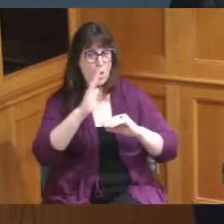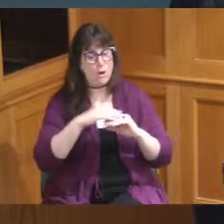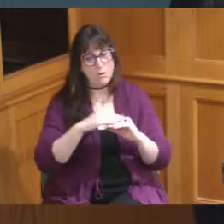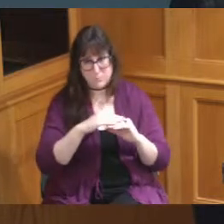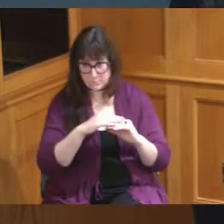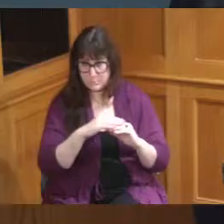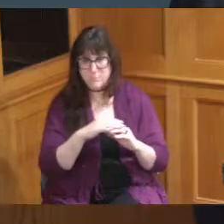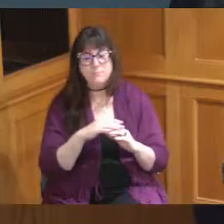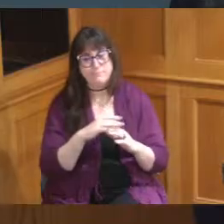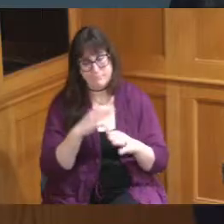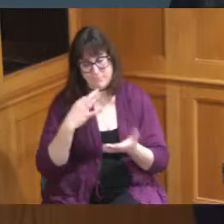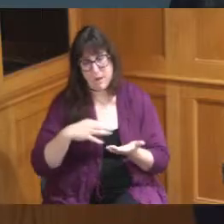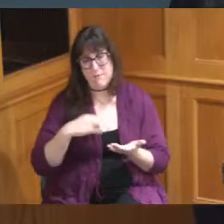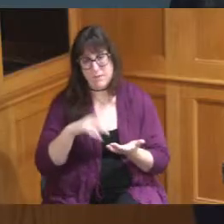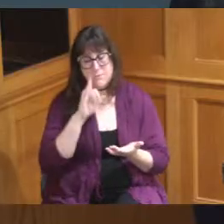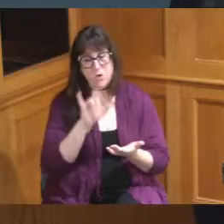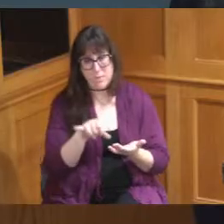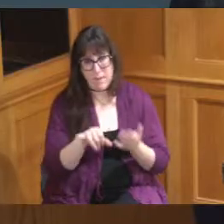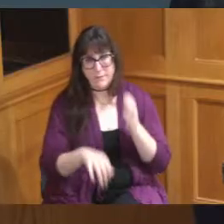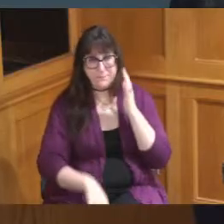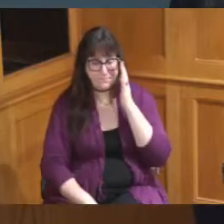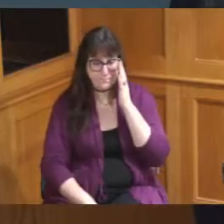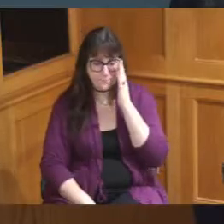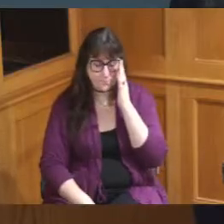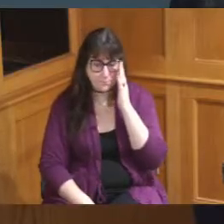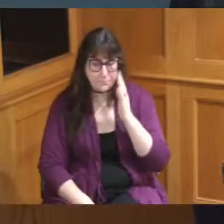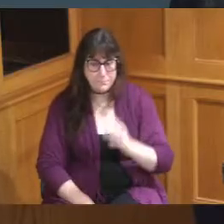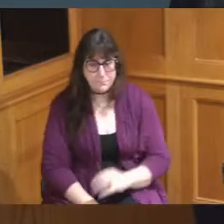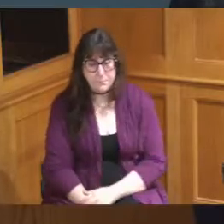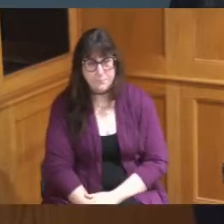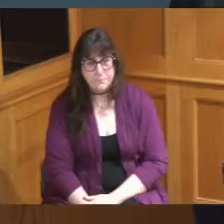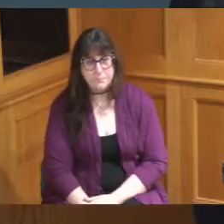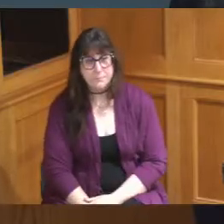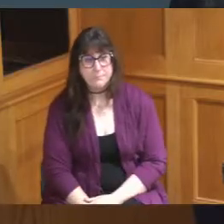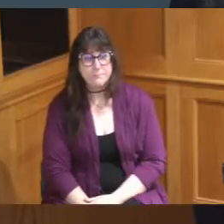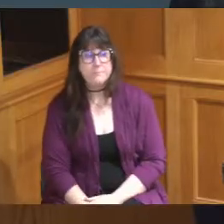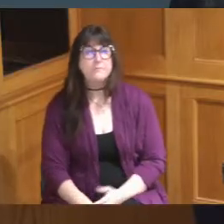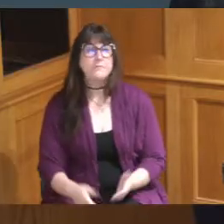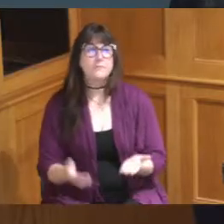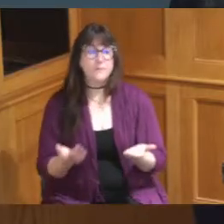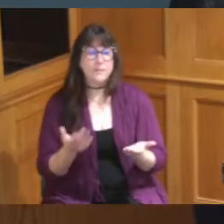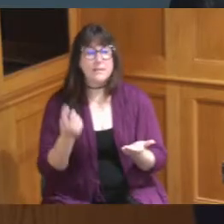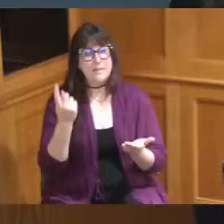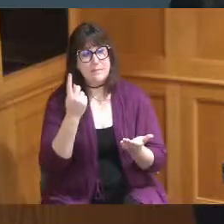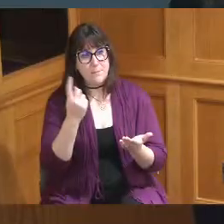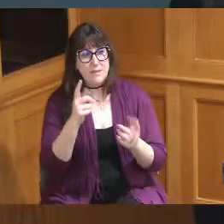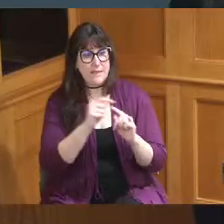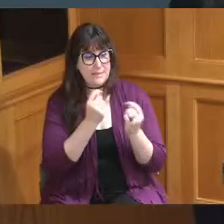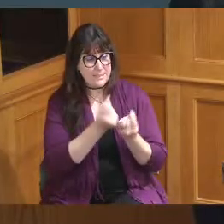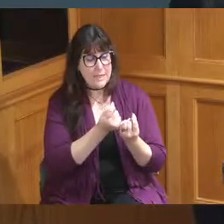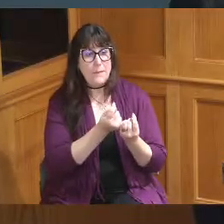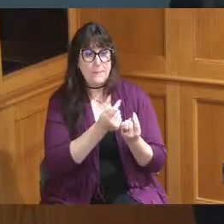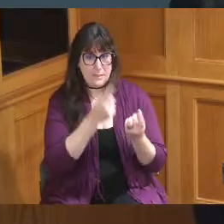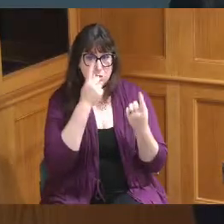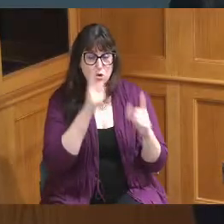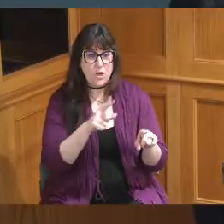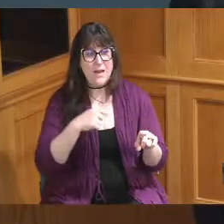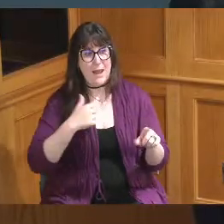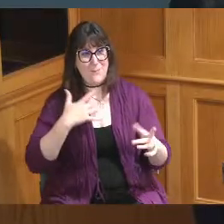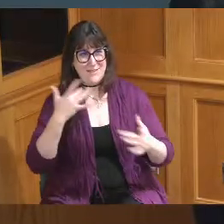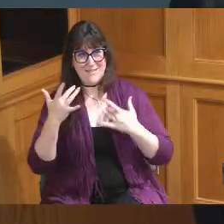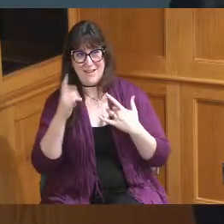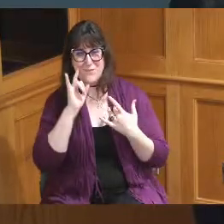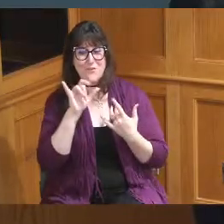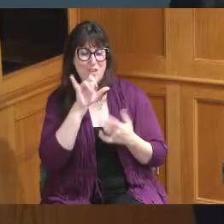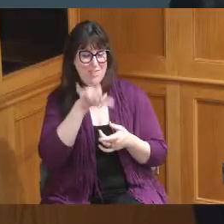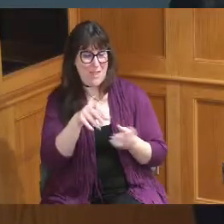recognize, but additional benefits that we have not seen in the past. So again, something that the team has agreed to, and I'm very excited to dig into that